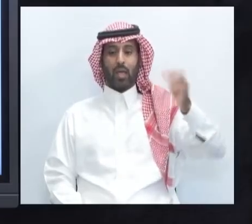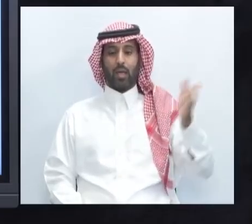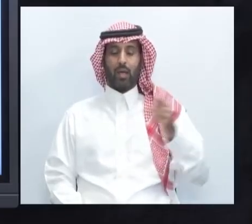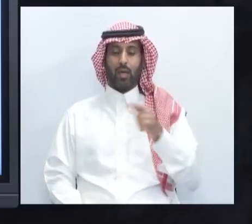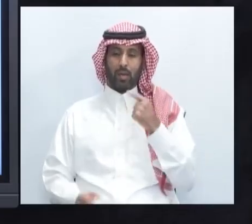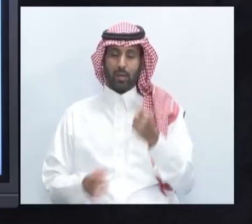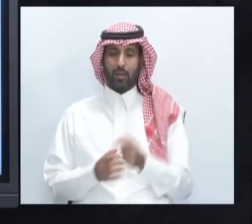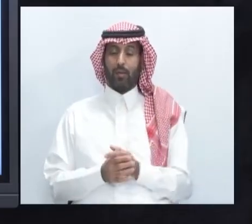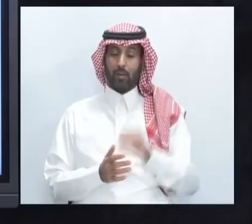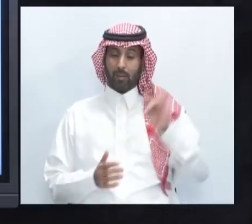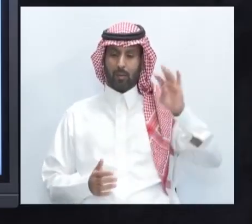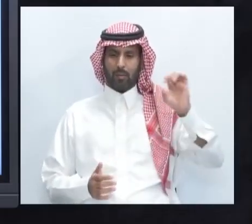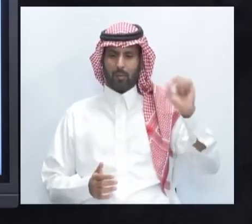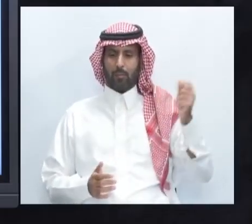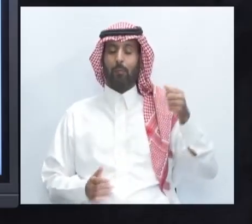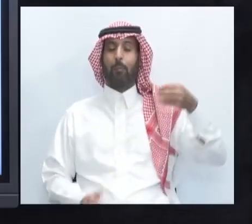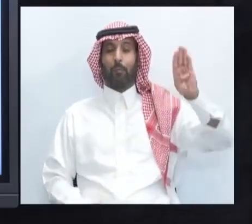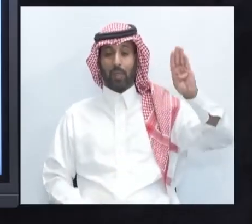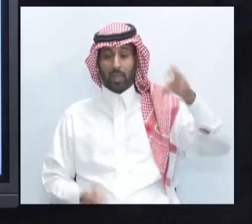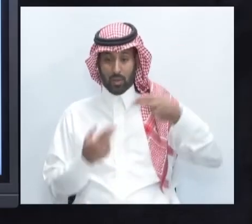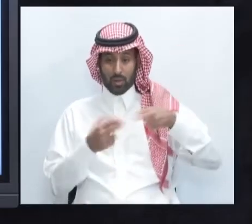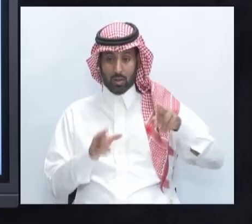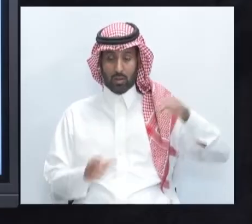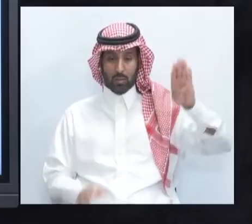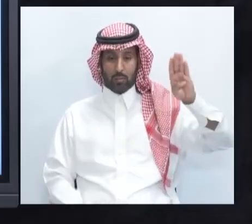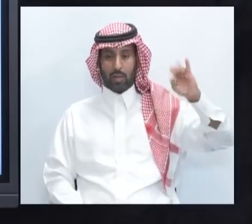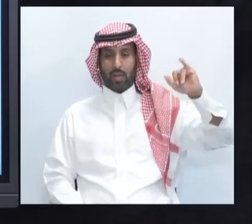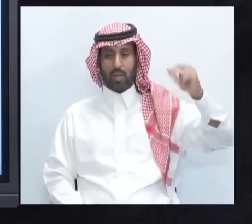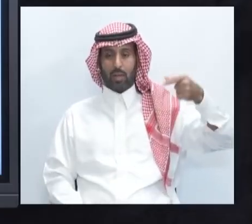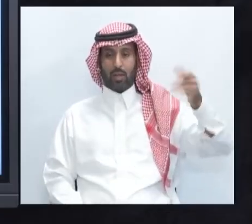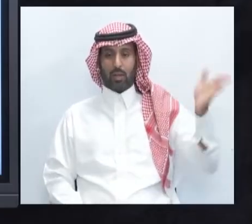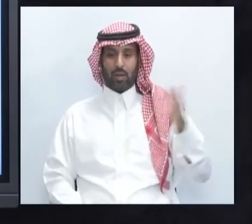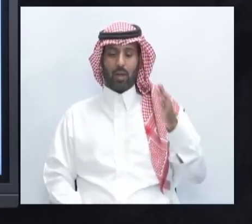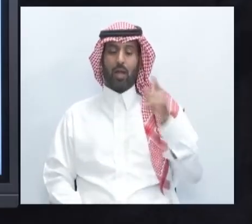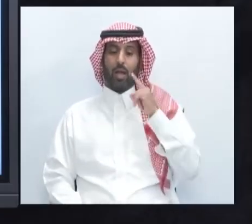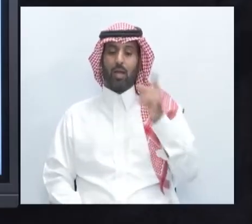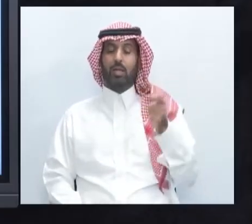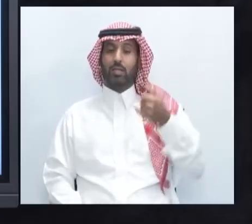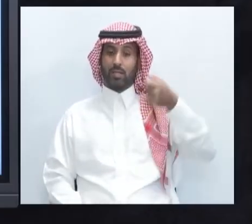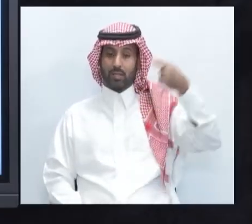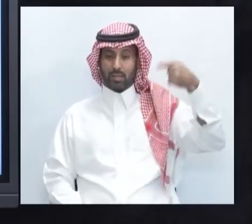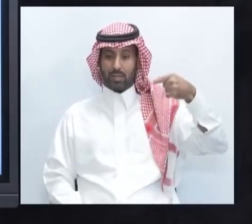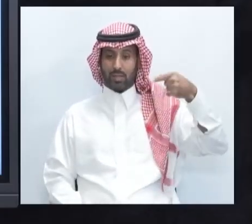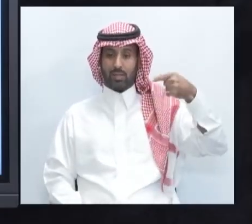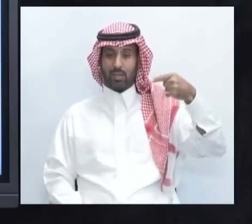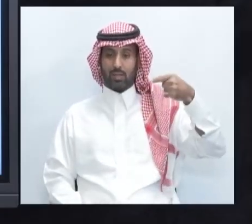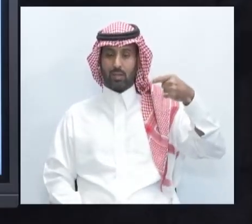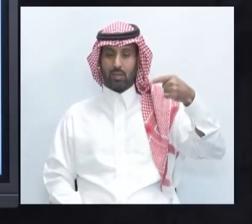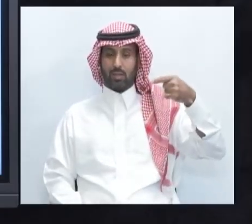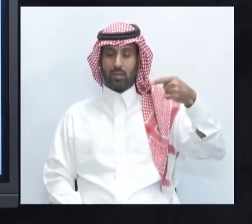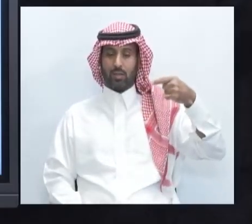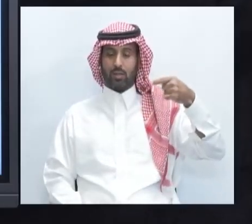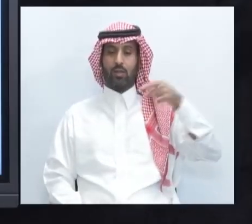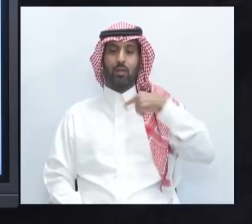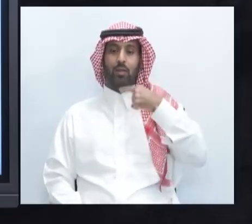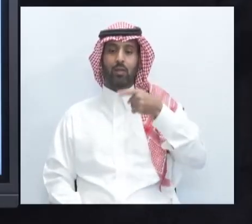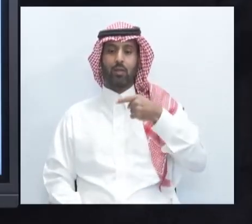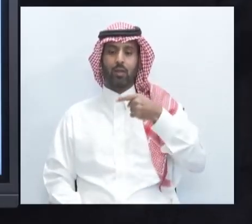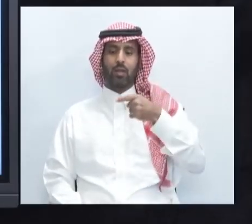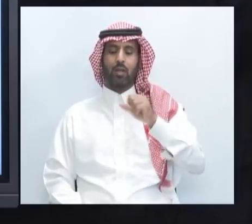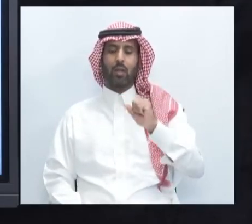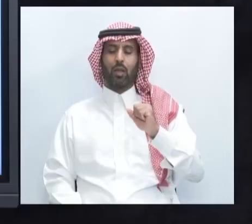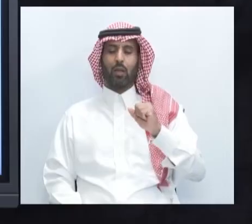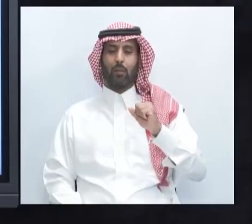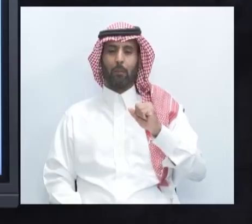Yes. Excellent. So start with B. So it's what? Big. And this is what? G. This is what? G. So we pronounce the G as